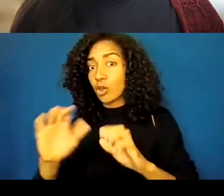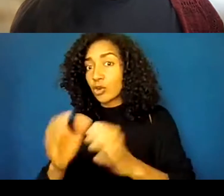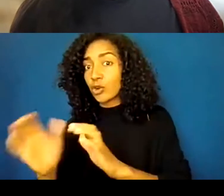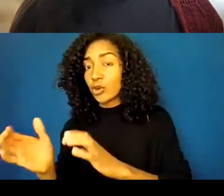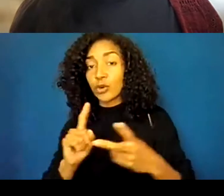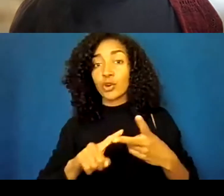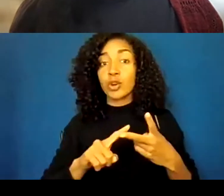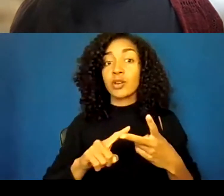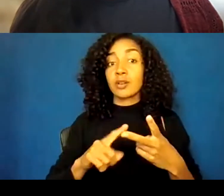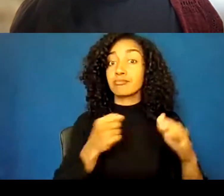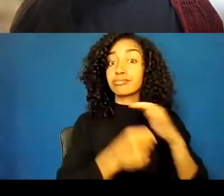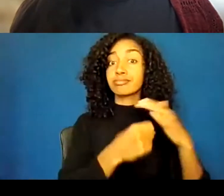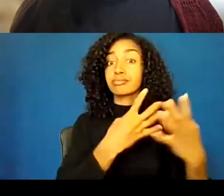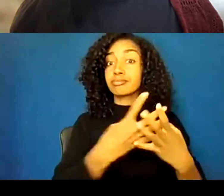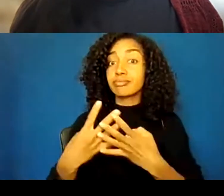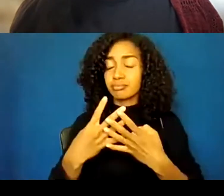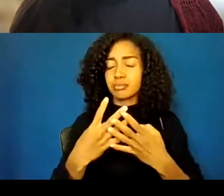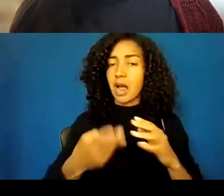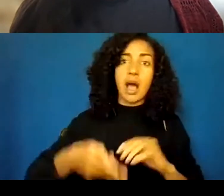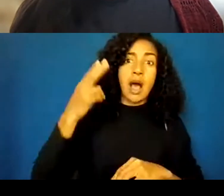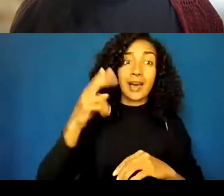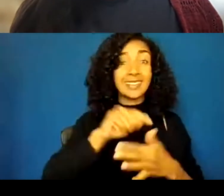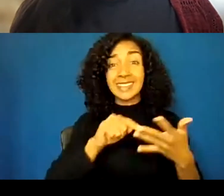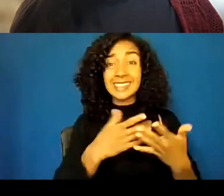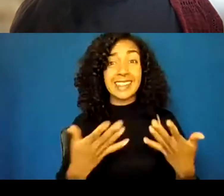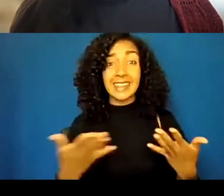we are. And that has never been